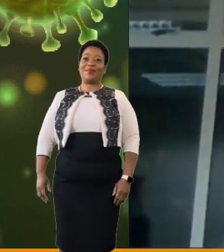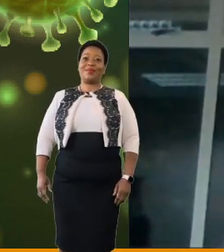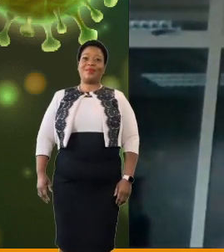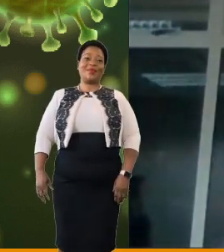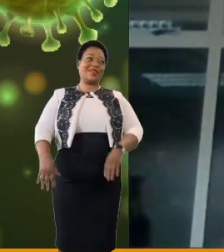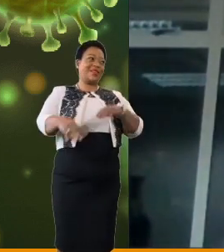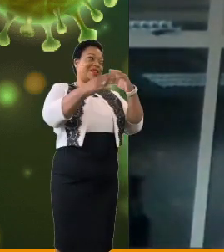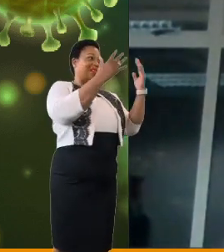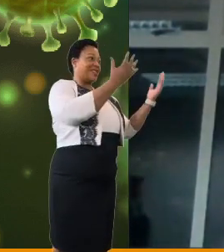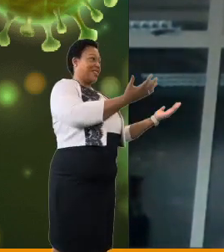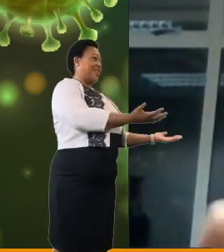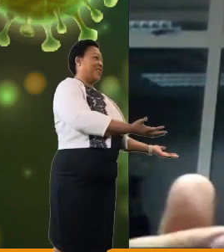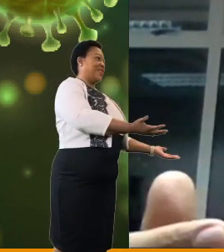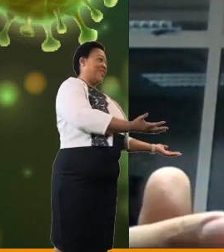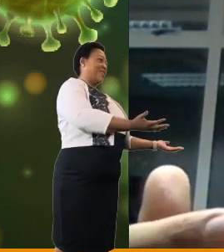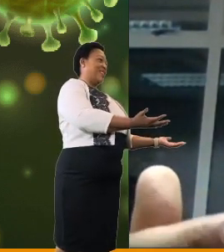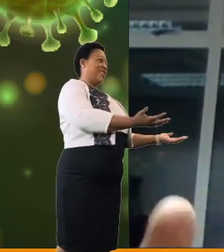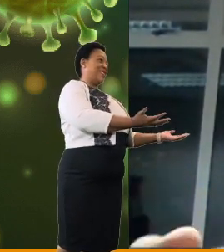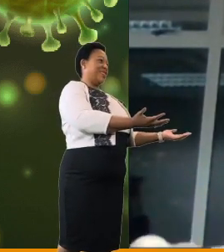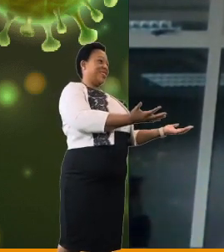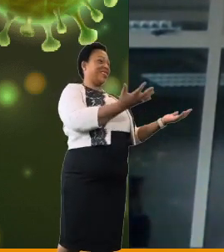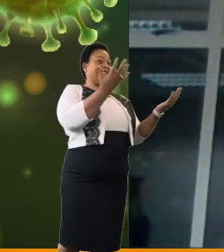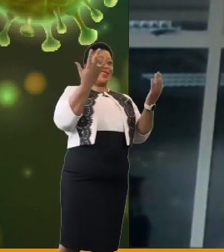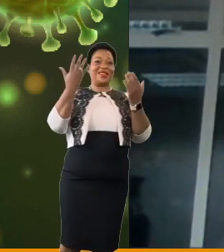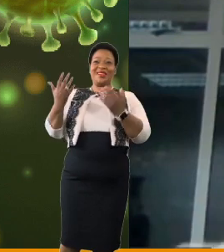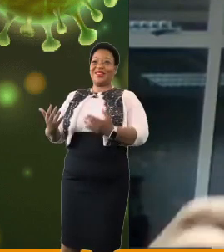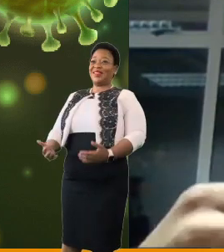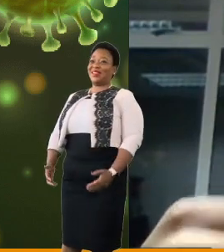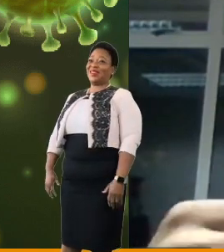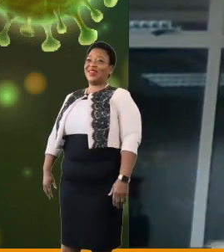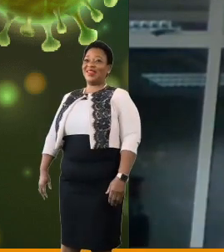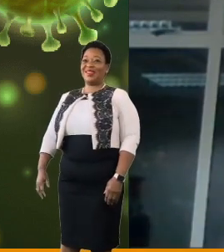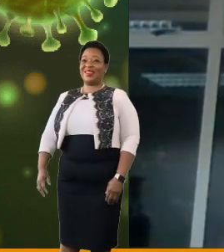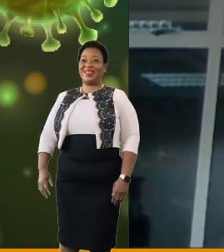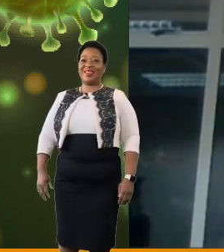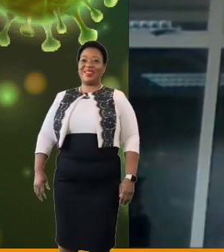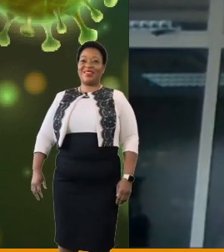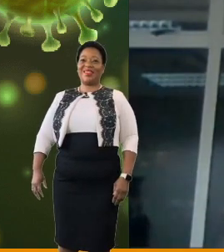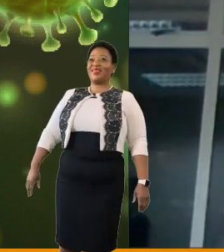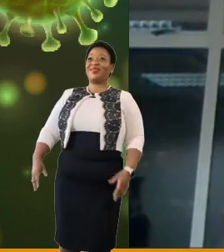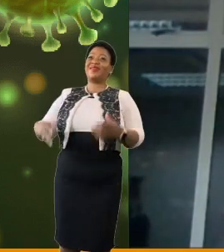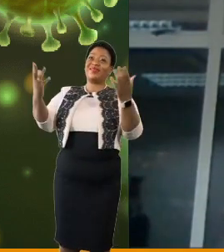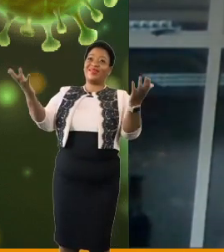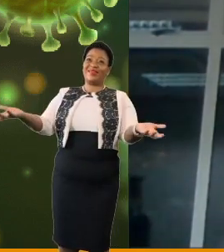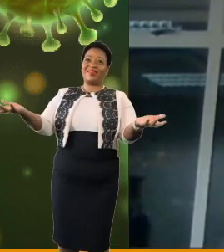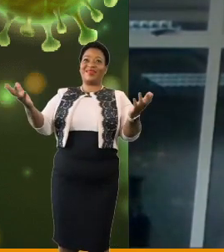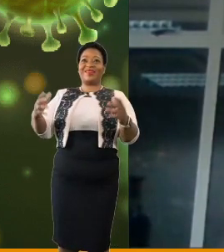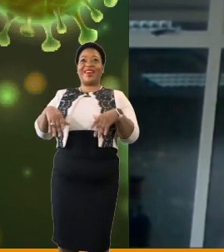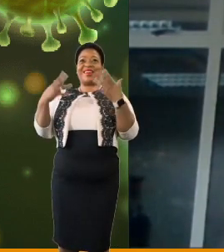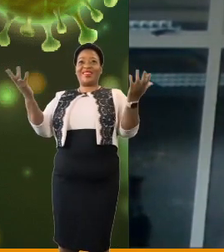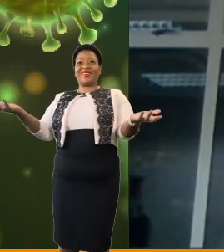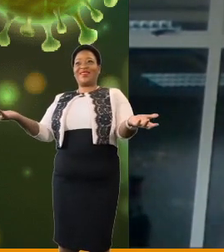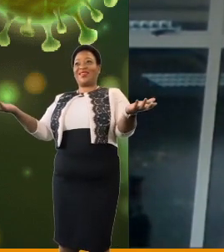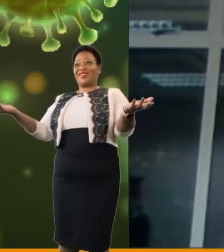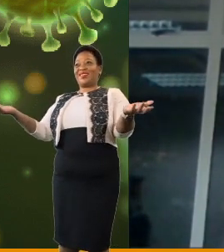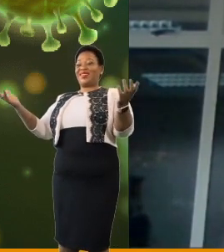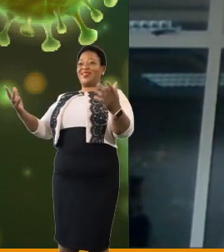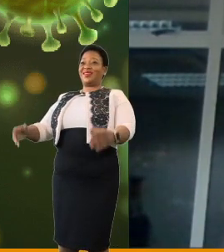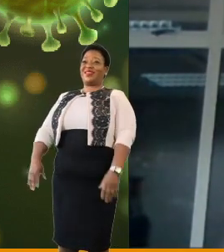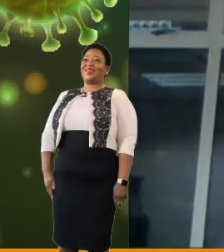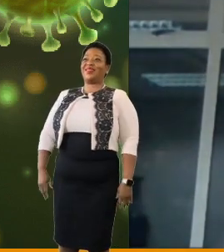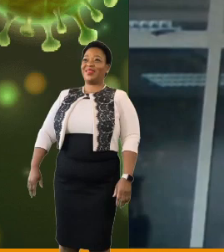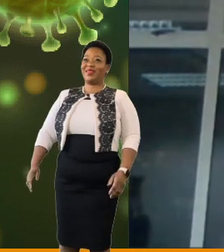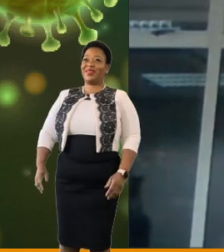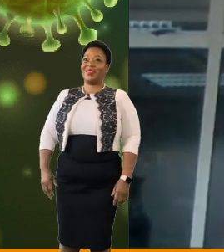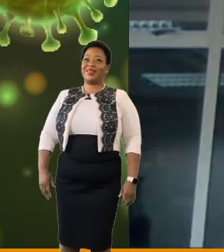So despite the fact that from a planning perspective, all that has been articulated and it's clearly indicated in